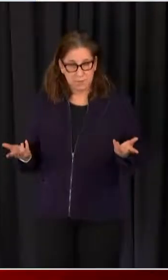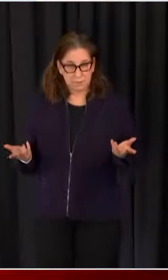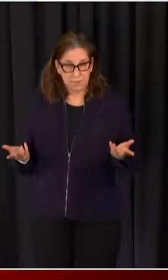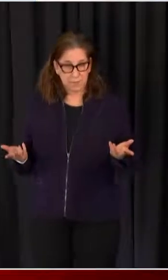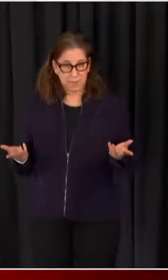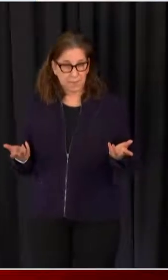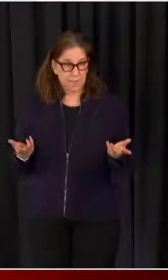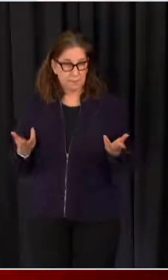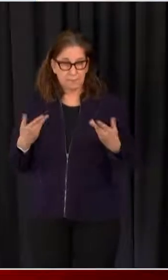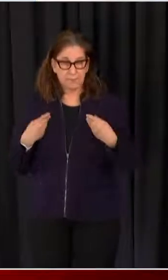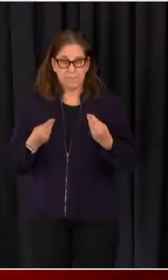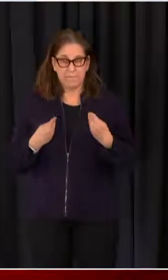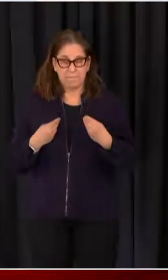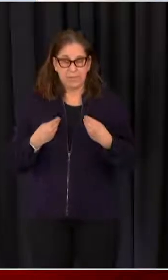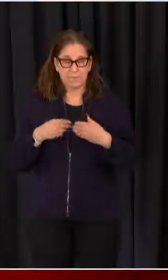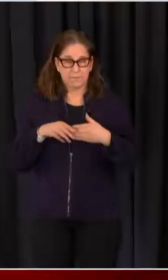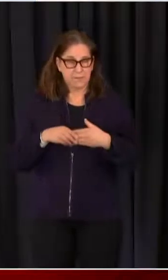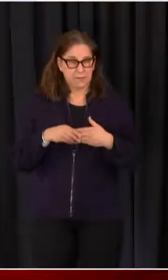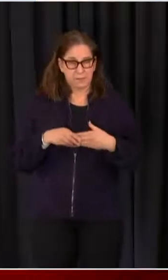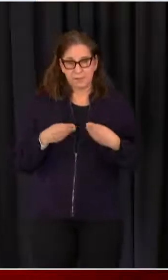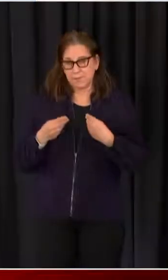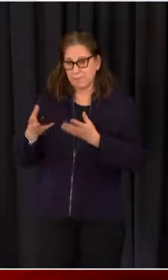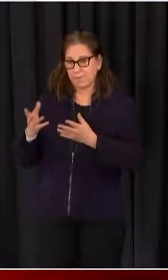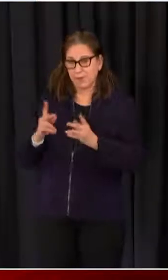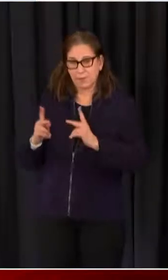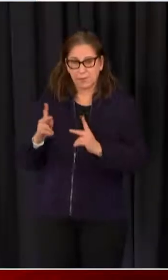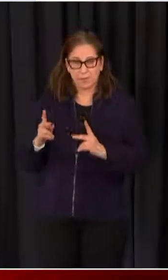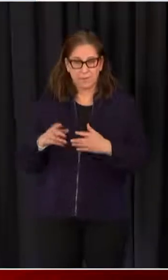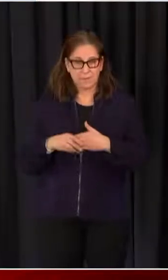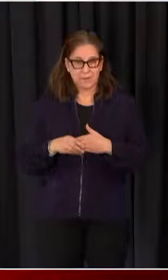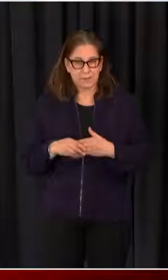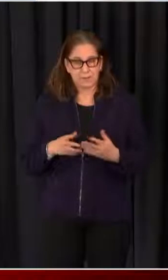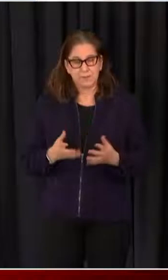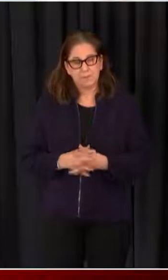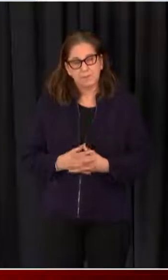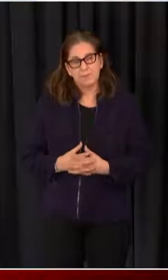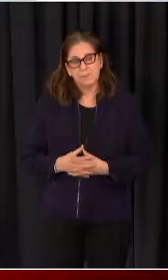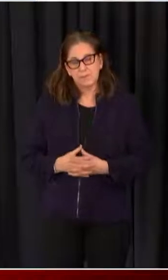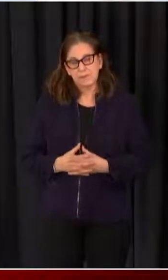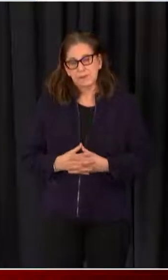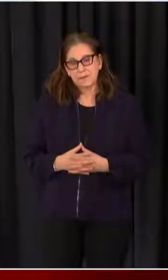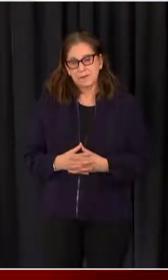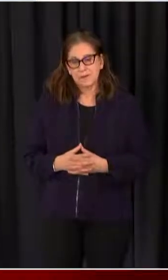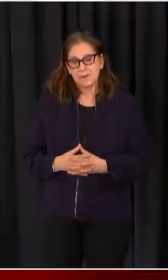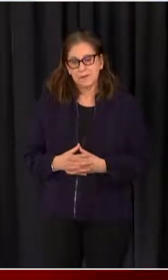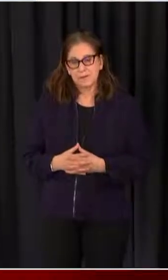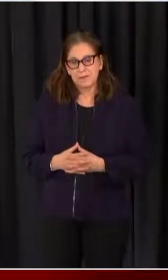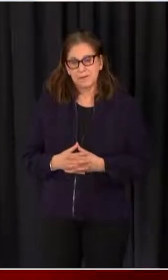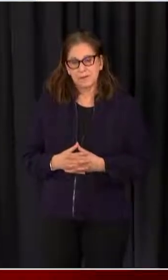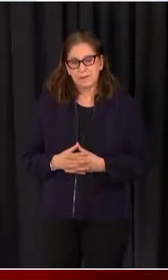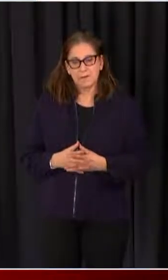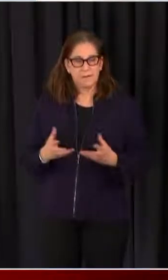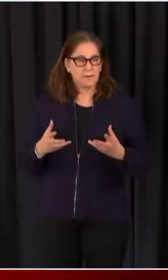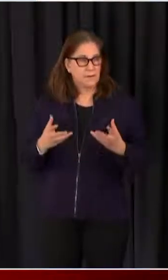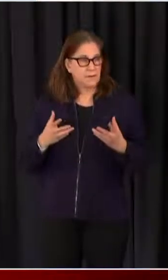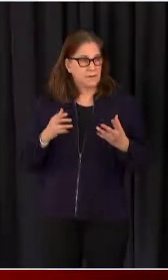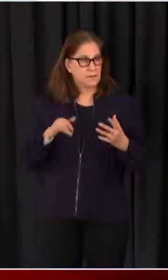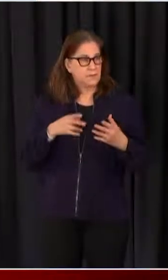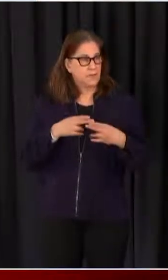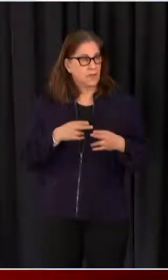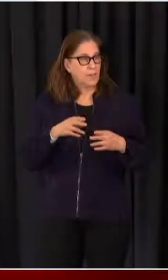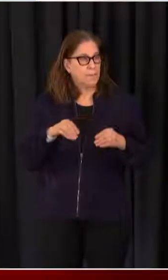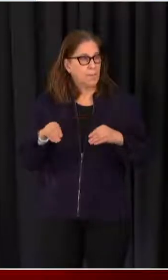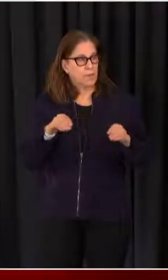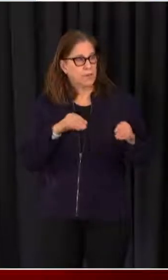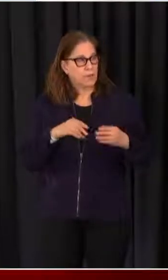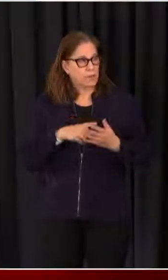offer us some more flexibility around doing more mobile type initiatives. We probably may be thinking